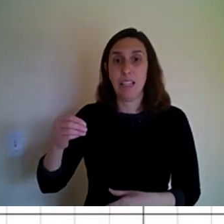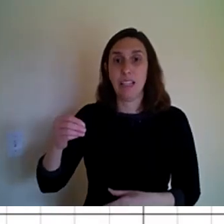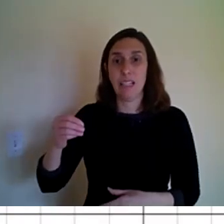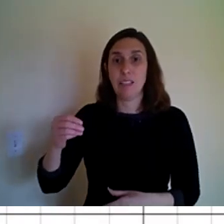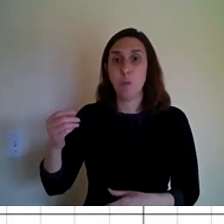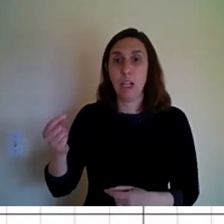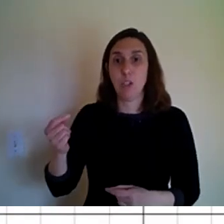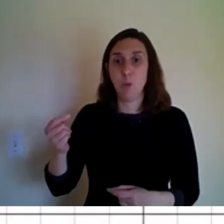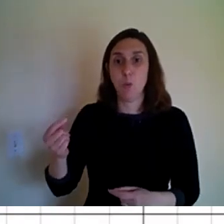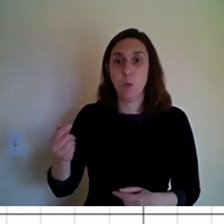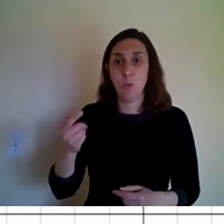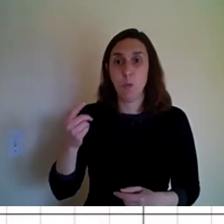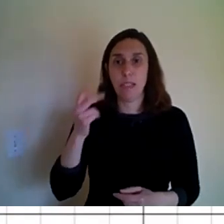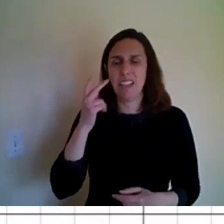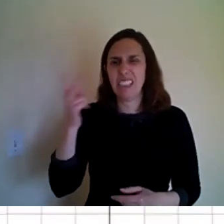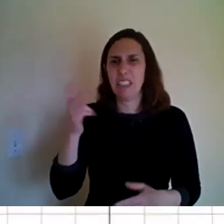going to zoom.